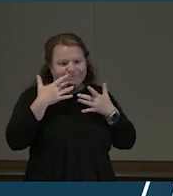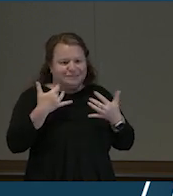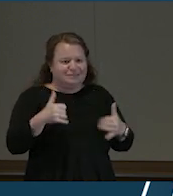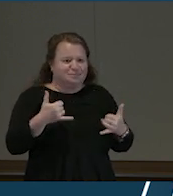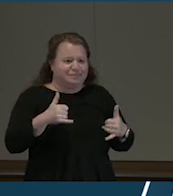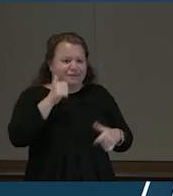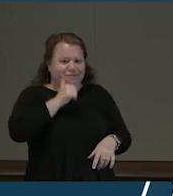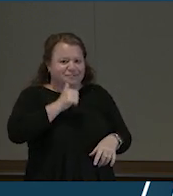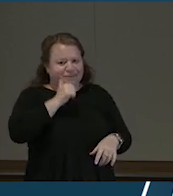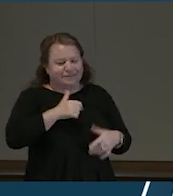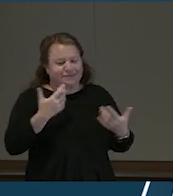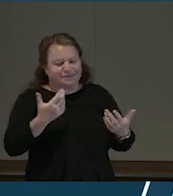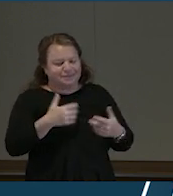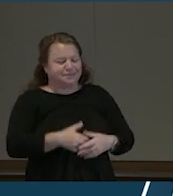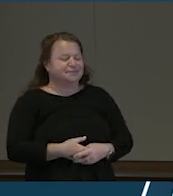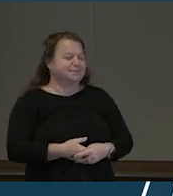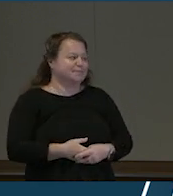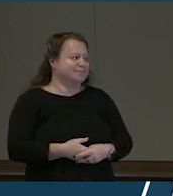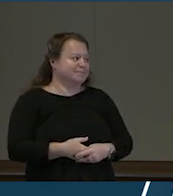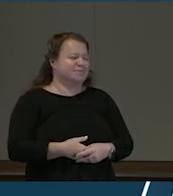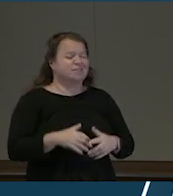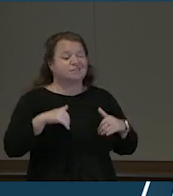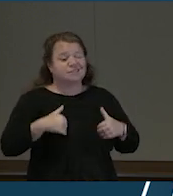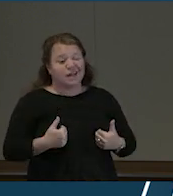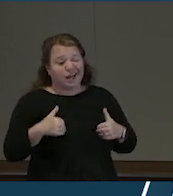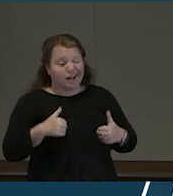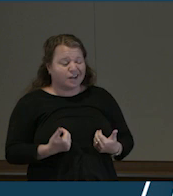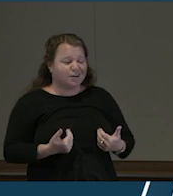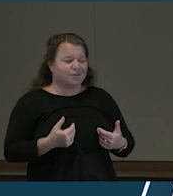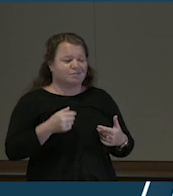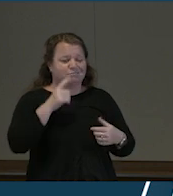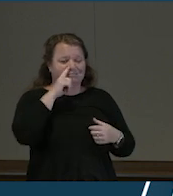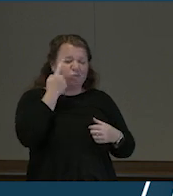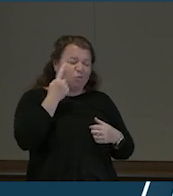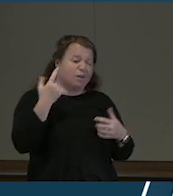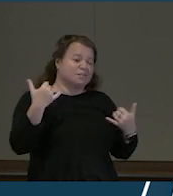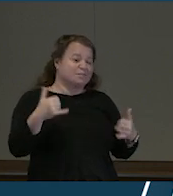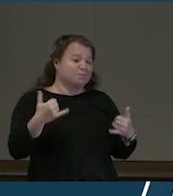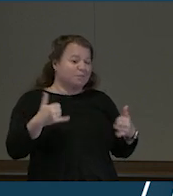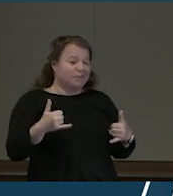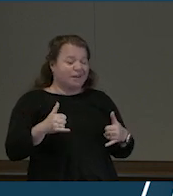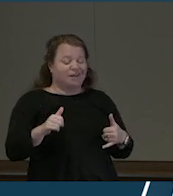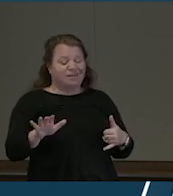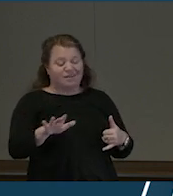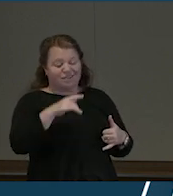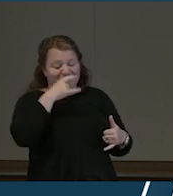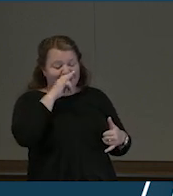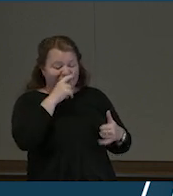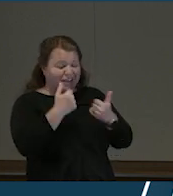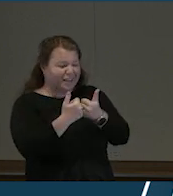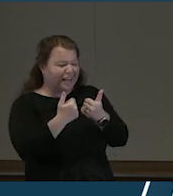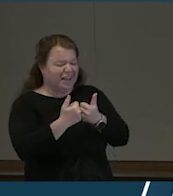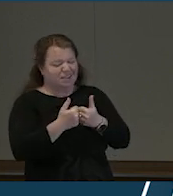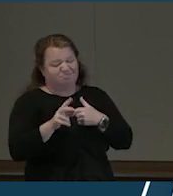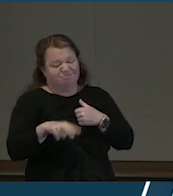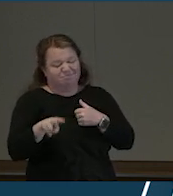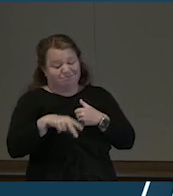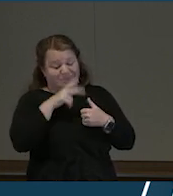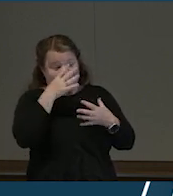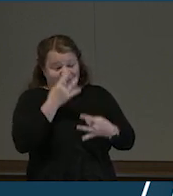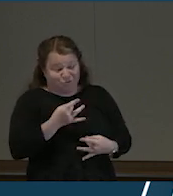daily life to play. We're too tired, or maybe it's boring to play what they want to play, right? It's not like our thing.